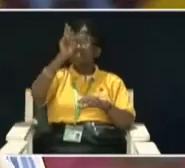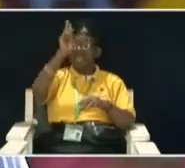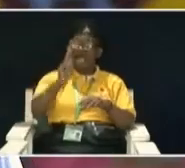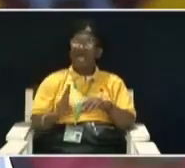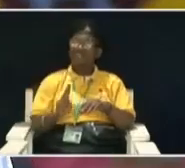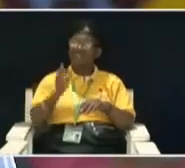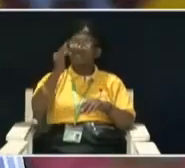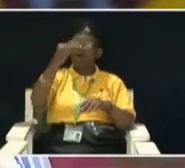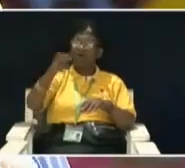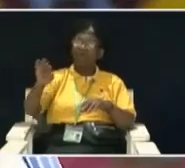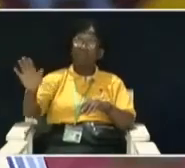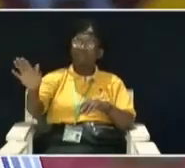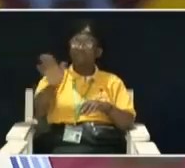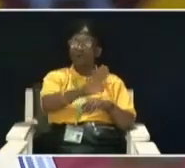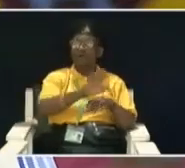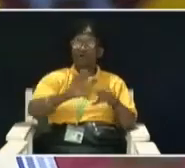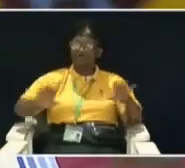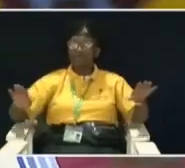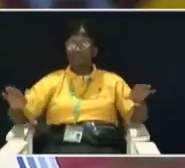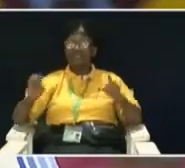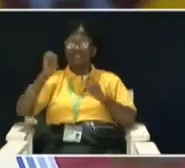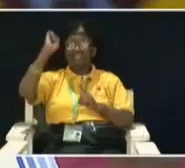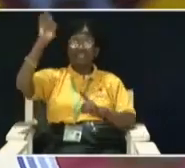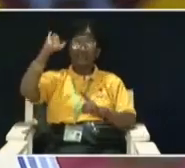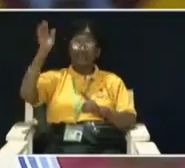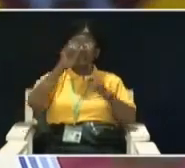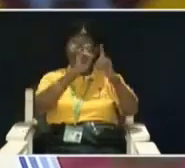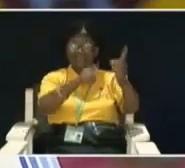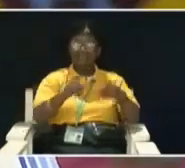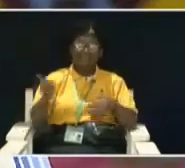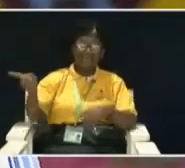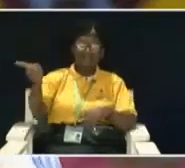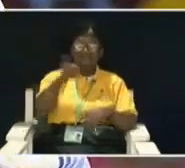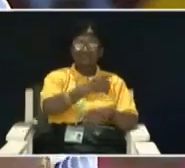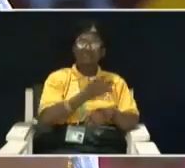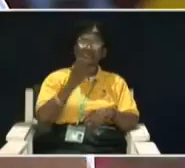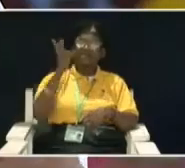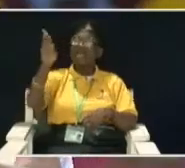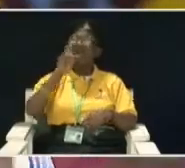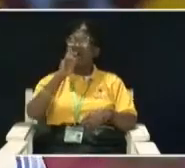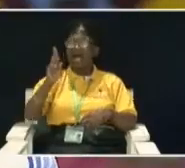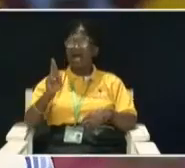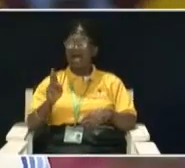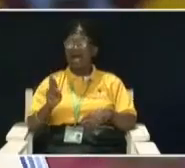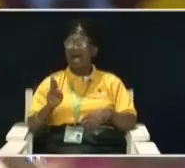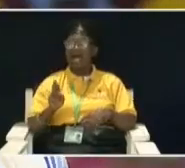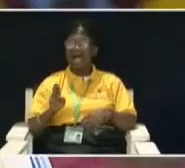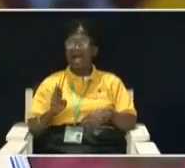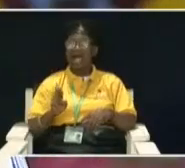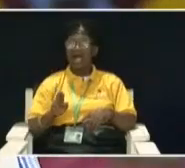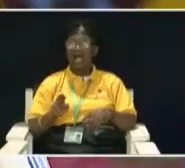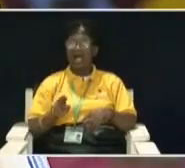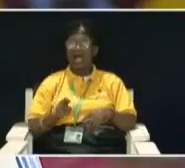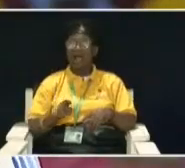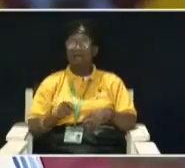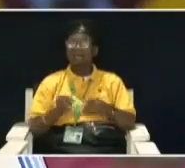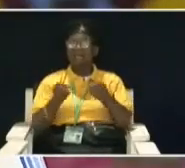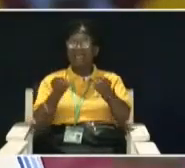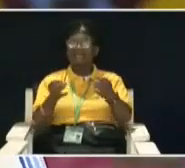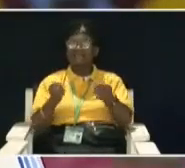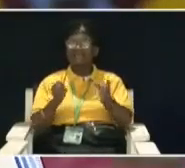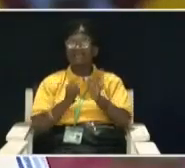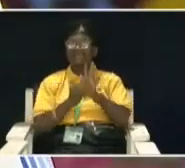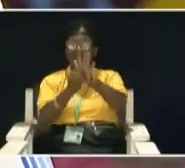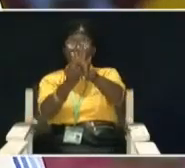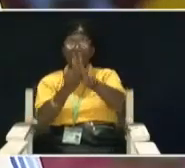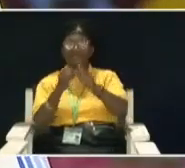There are several examples in the Bible. When people came to God and